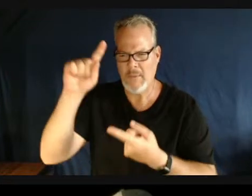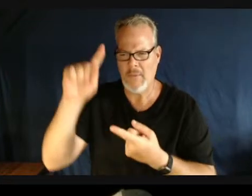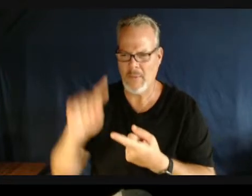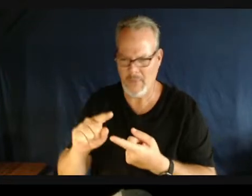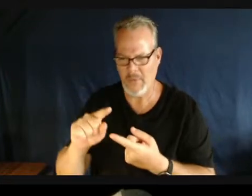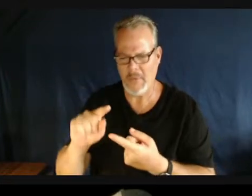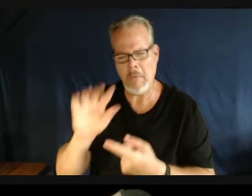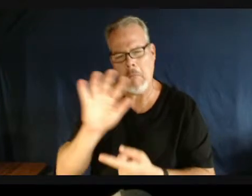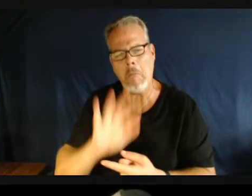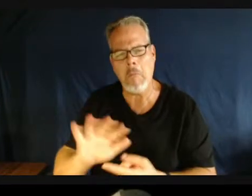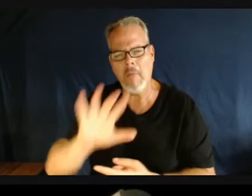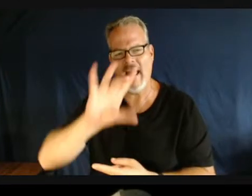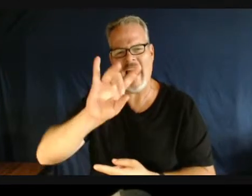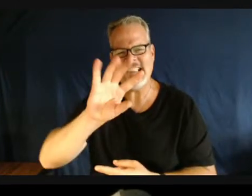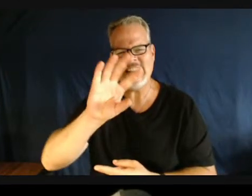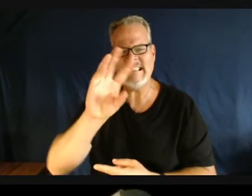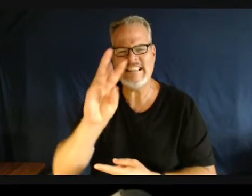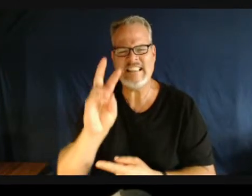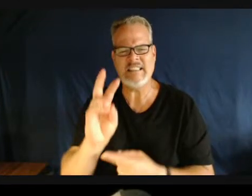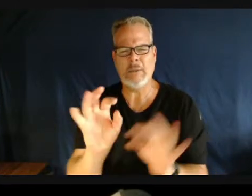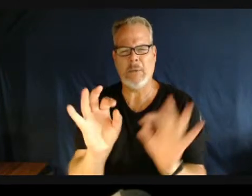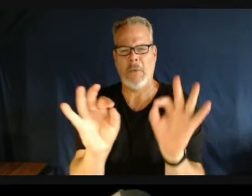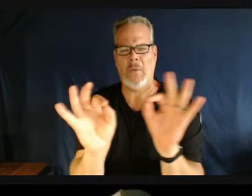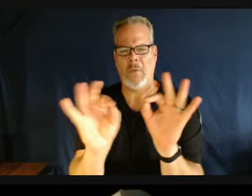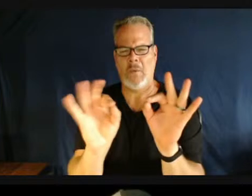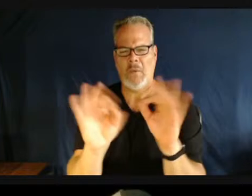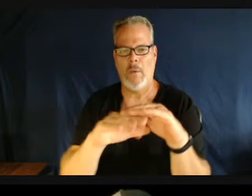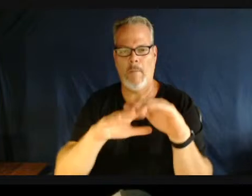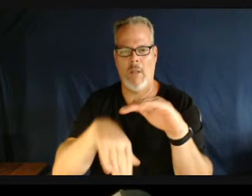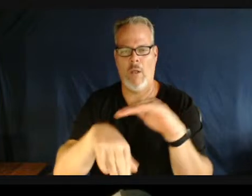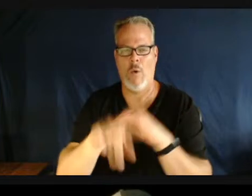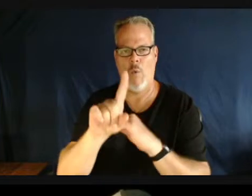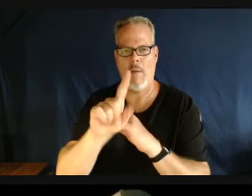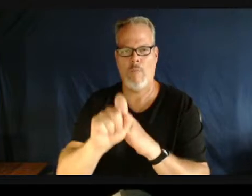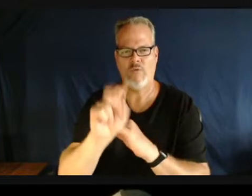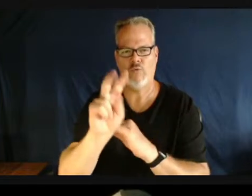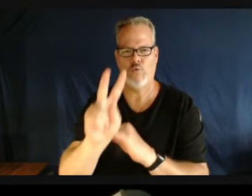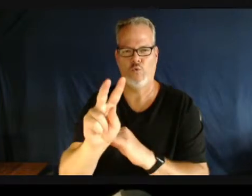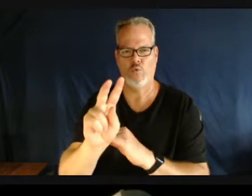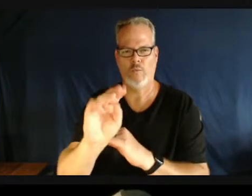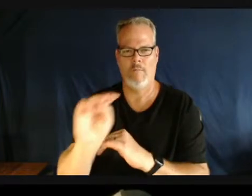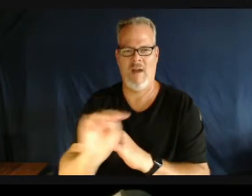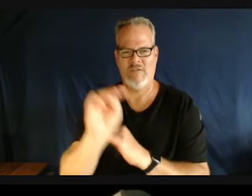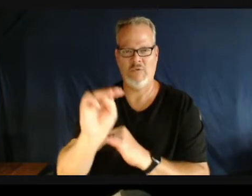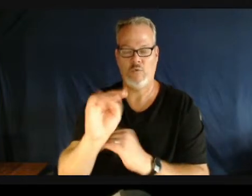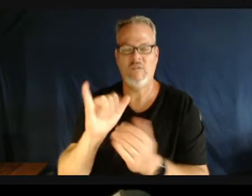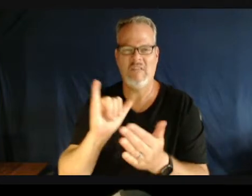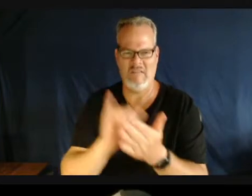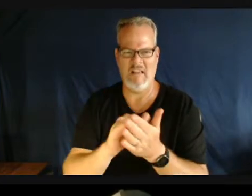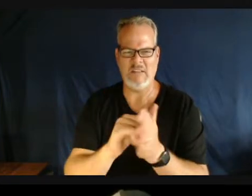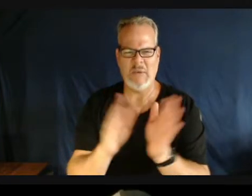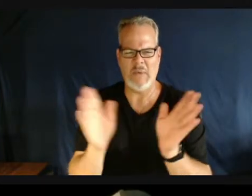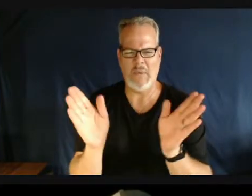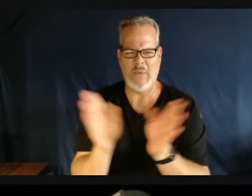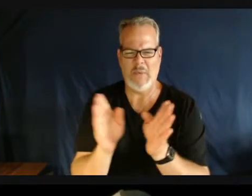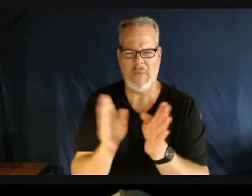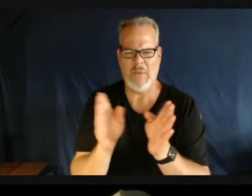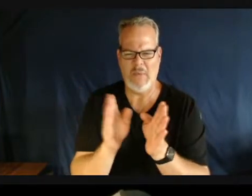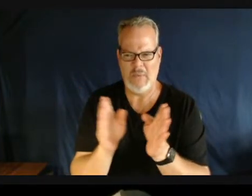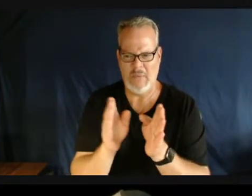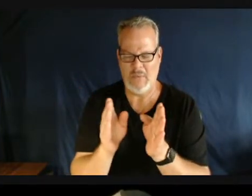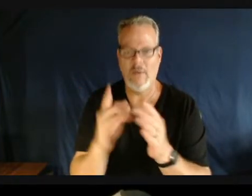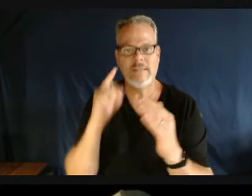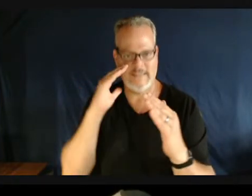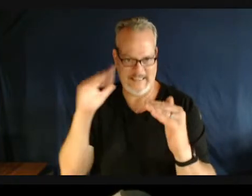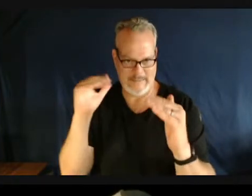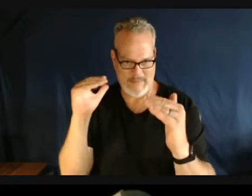magnitude earthquakes, mostly below magnitude 1.5, which is expected for the post-eruption phase of this volcano, and slightly higher